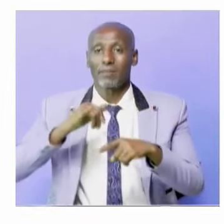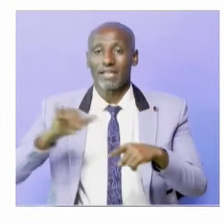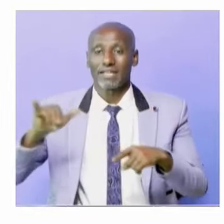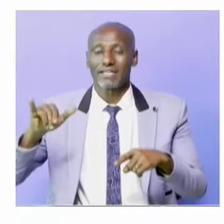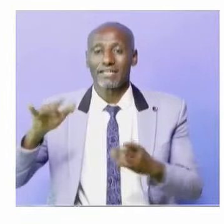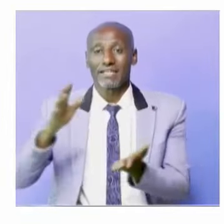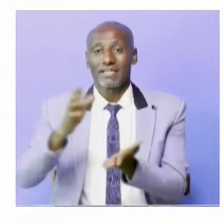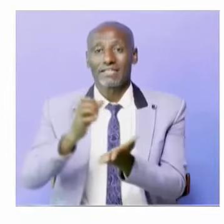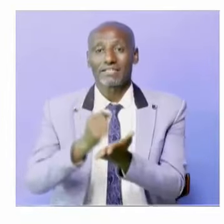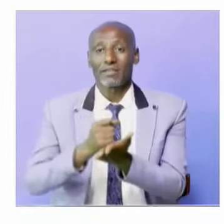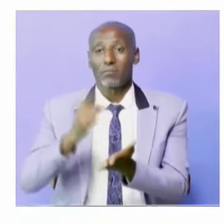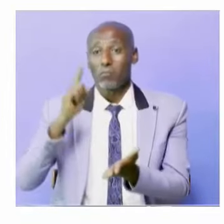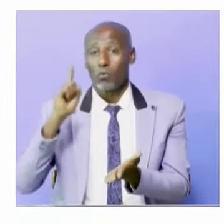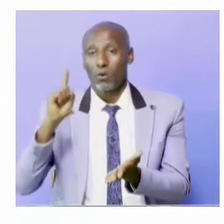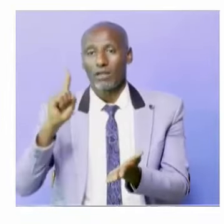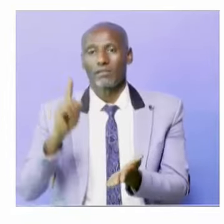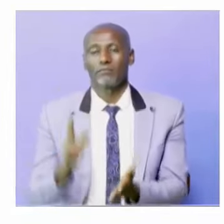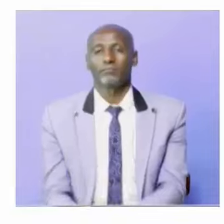Welcoming someone.